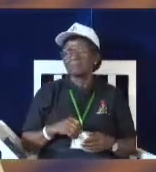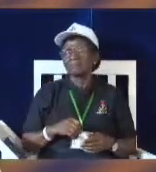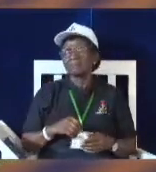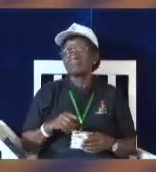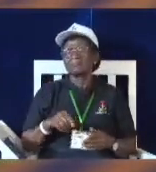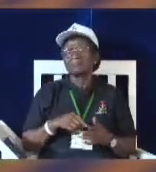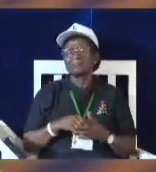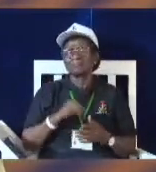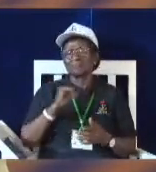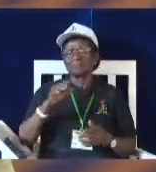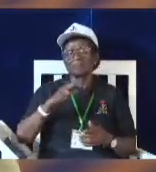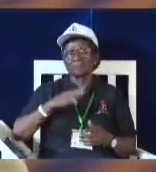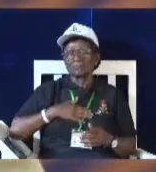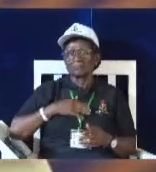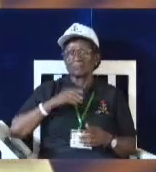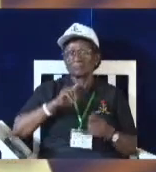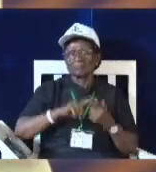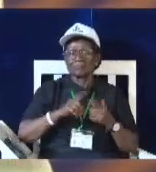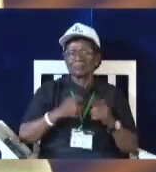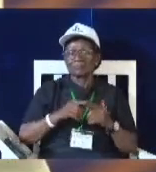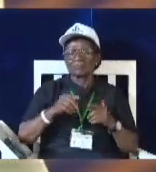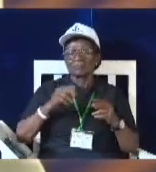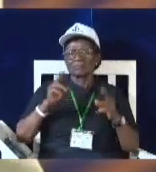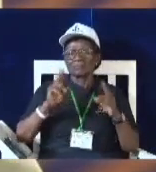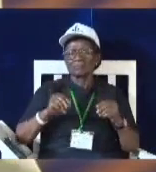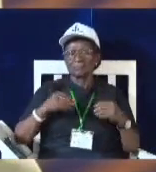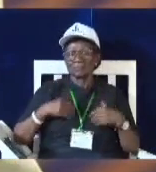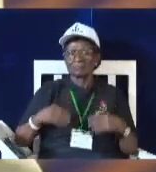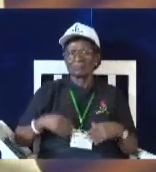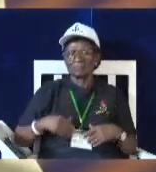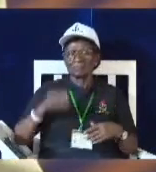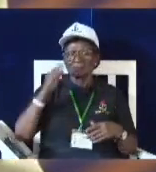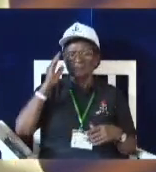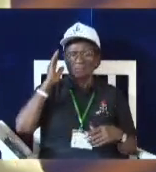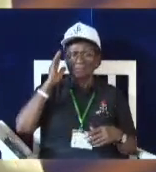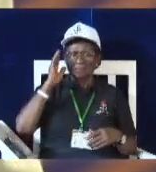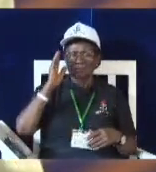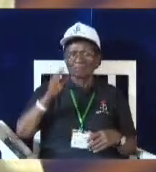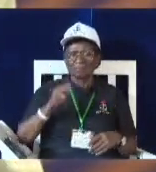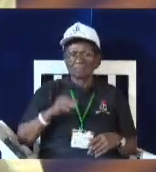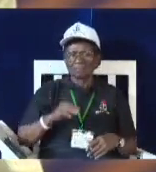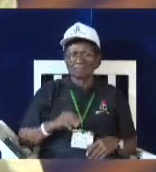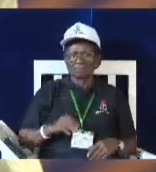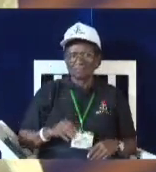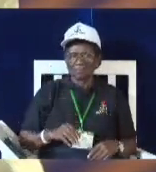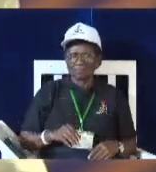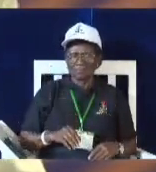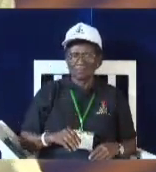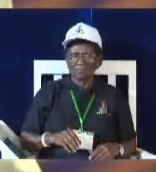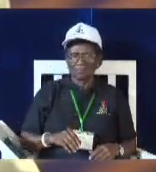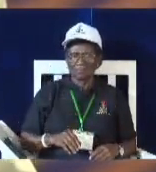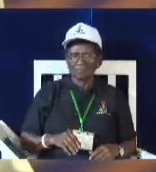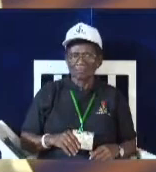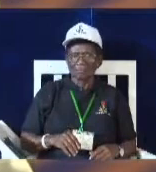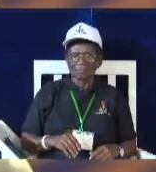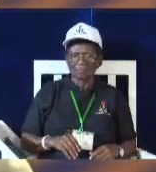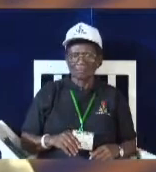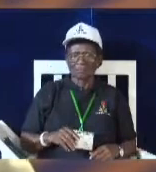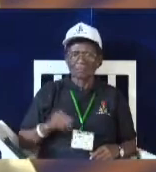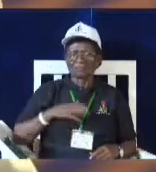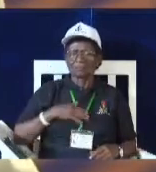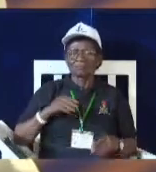This is my home. Nobody's going to poison me here. My people love